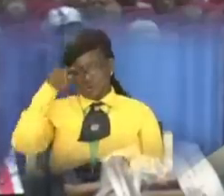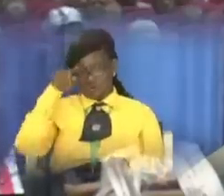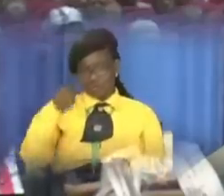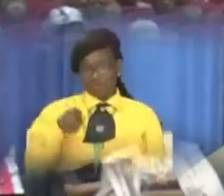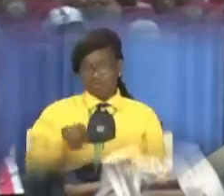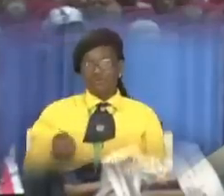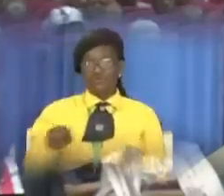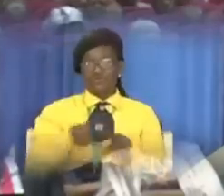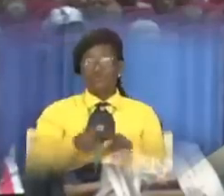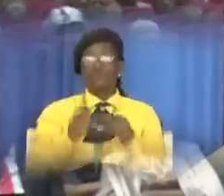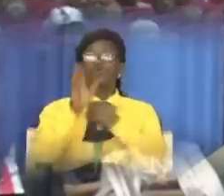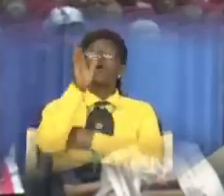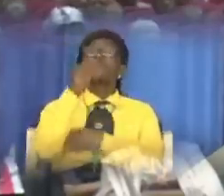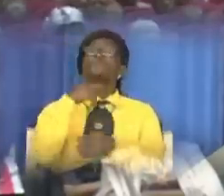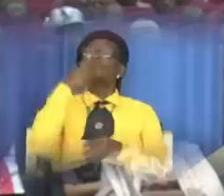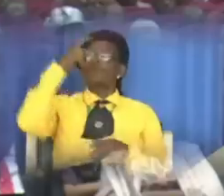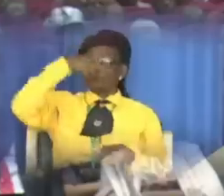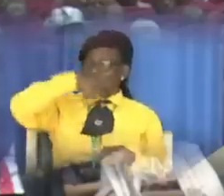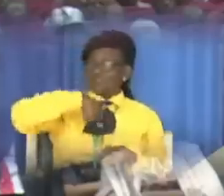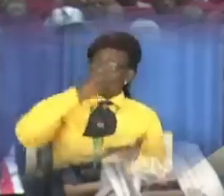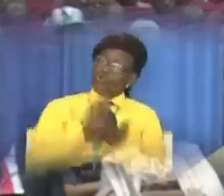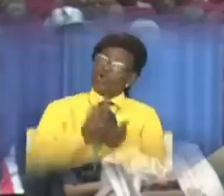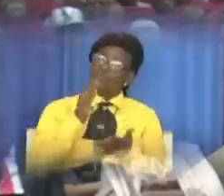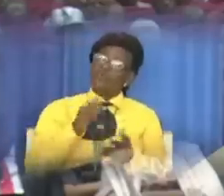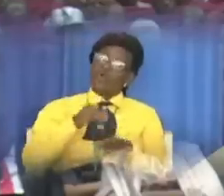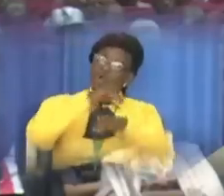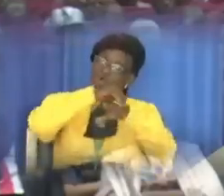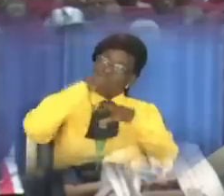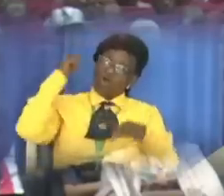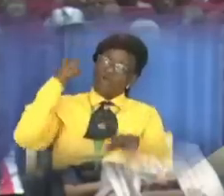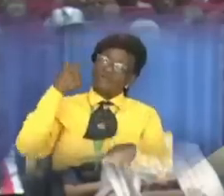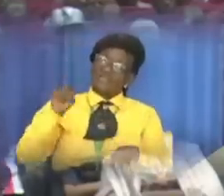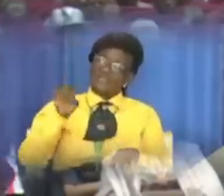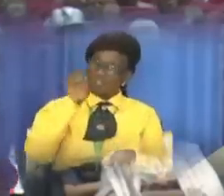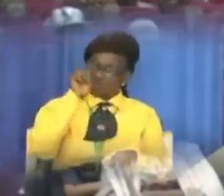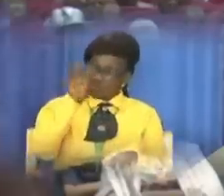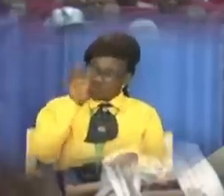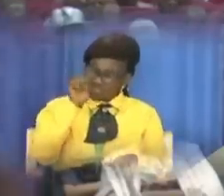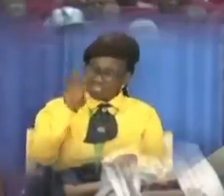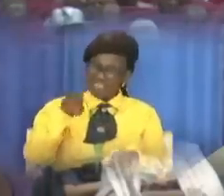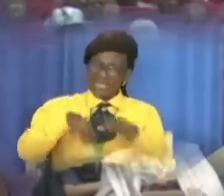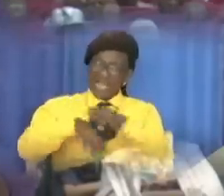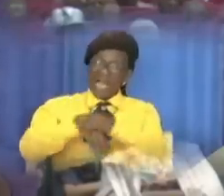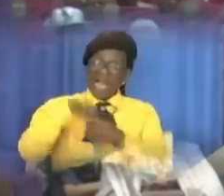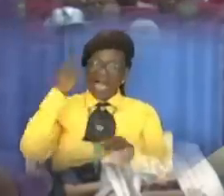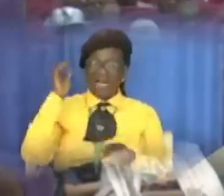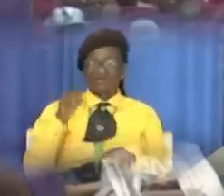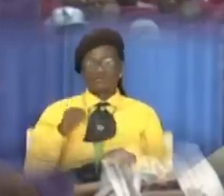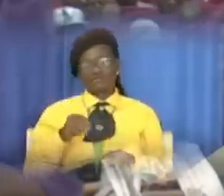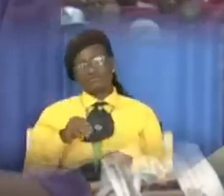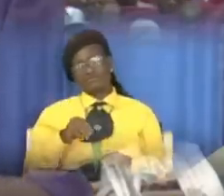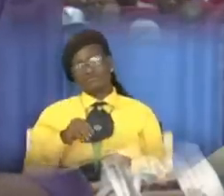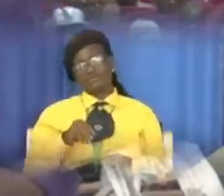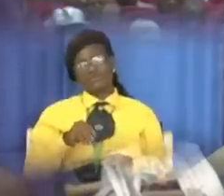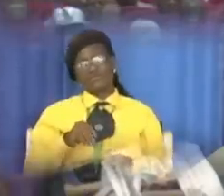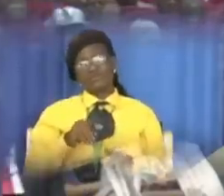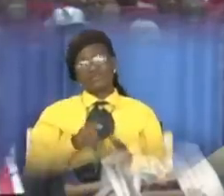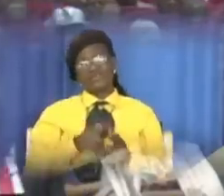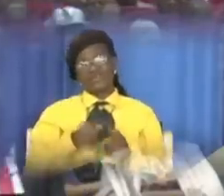switches forward. "You better come out now or you are dead." Nobody thought they would come out, but they